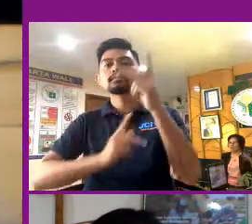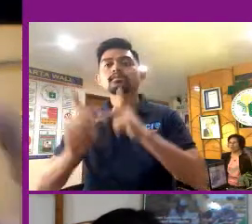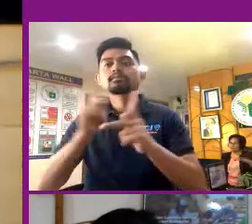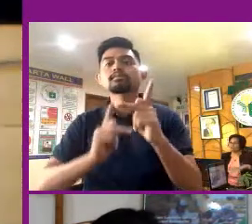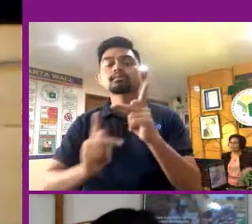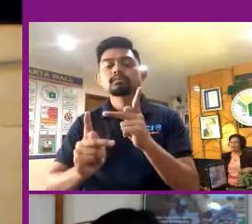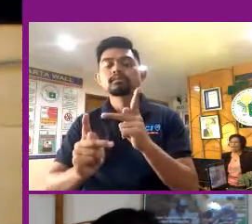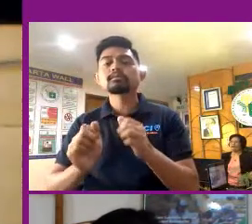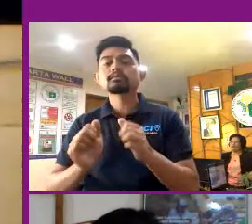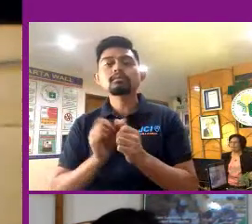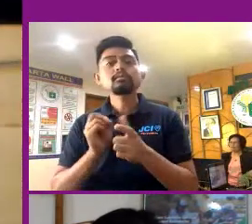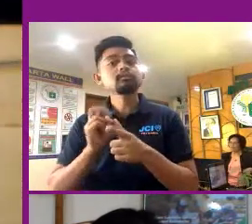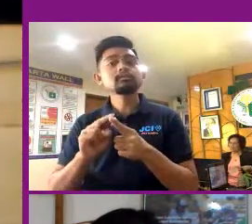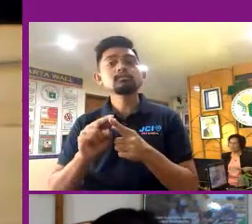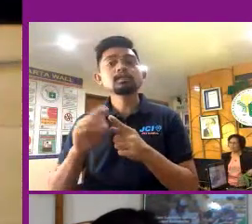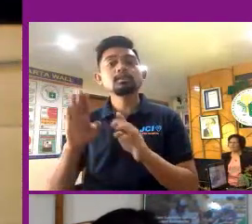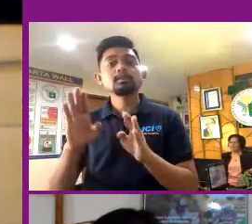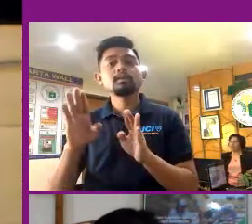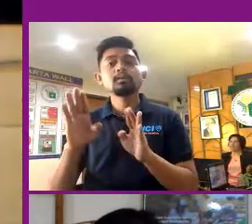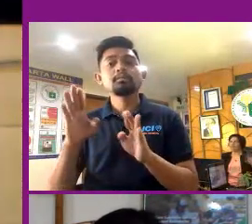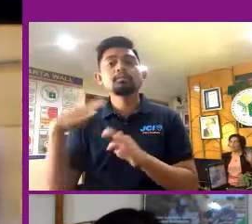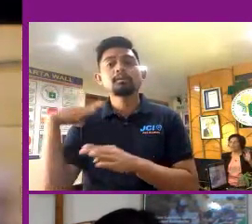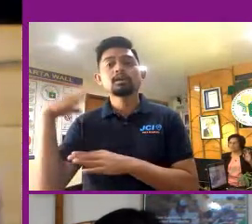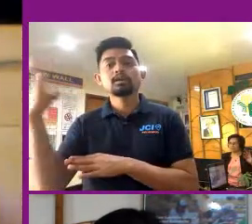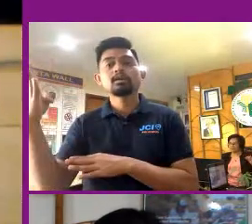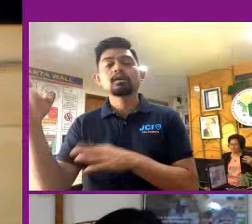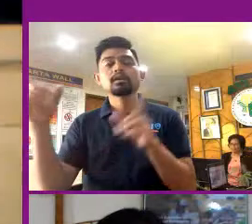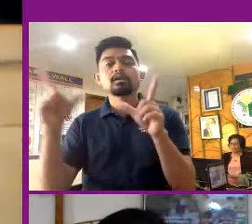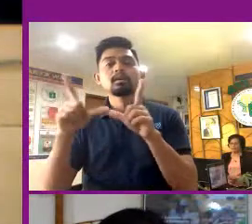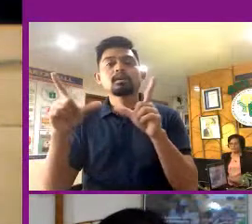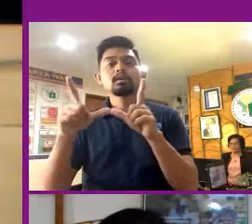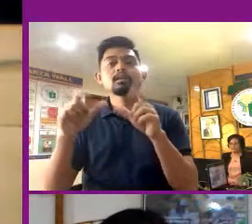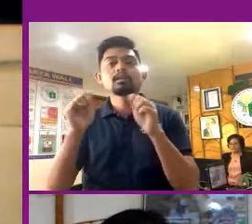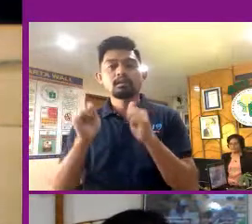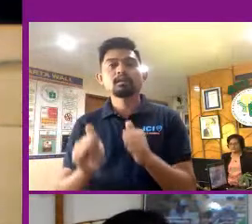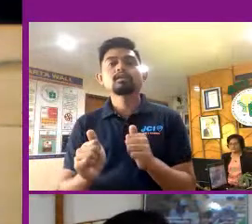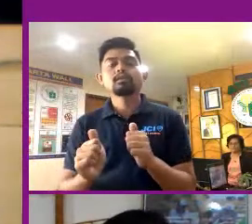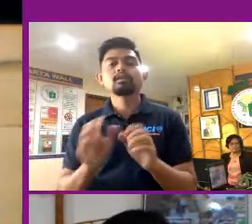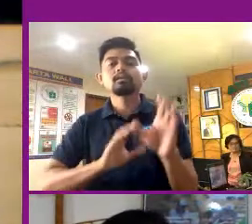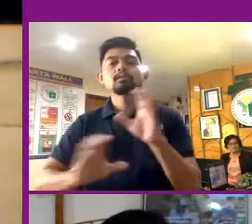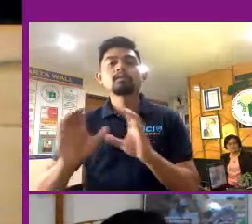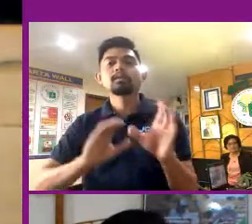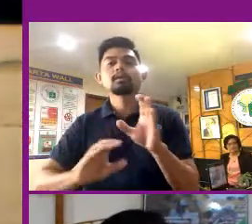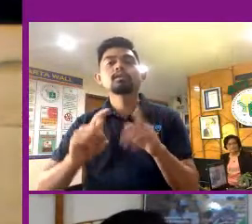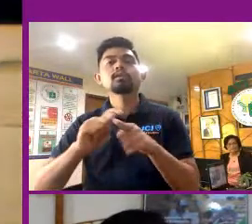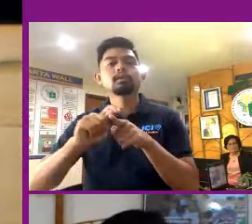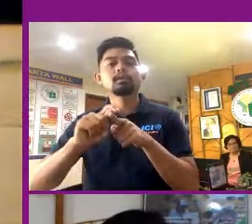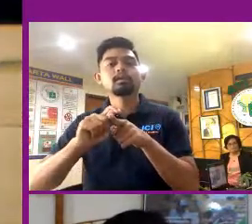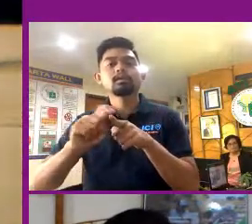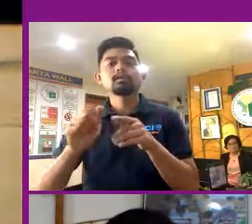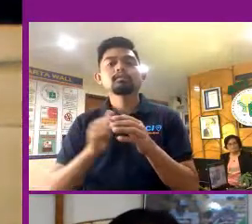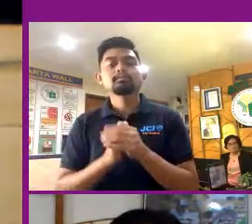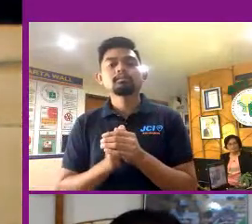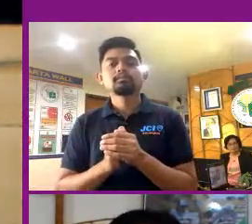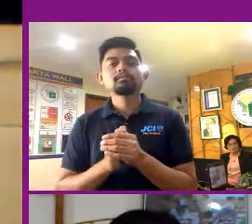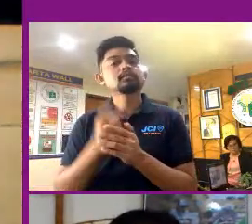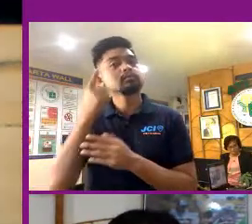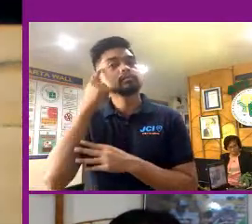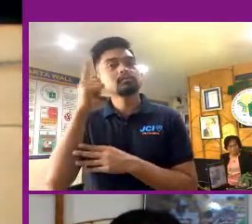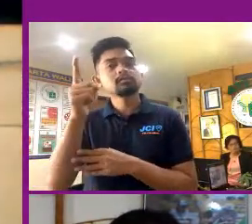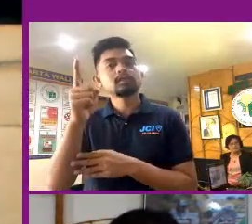na, or sa barangay level, mag-encourage yung mga ano na mag-conduct ng GST. Para